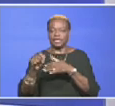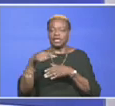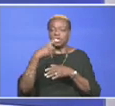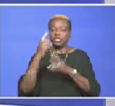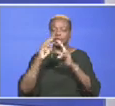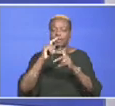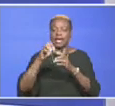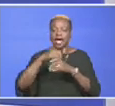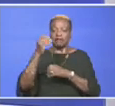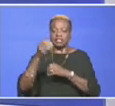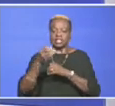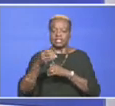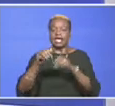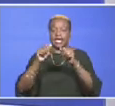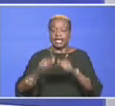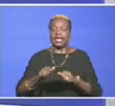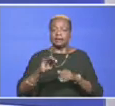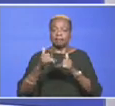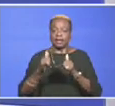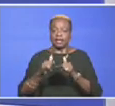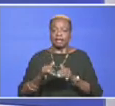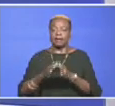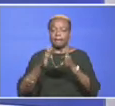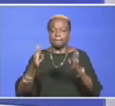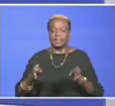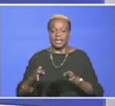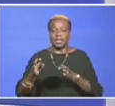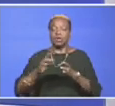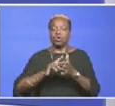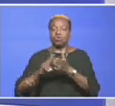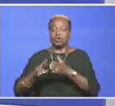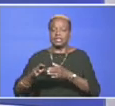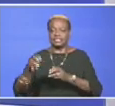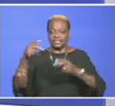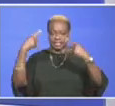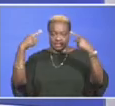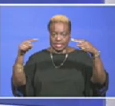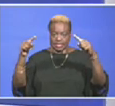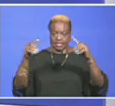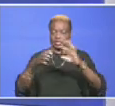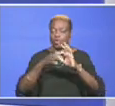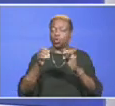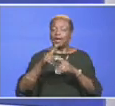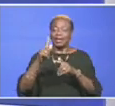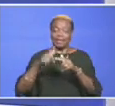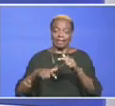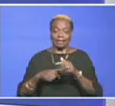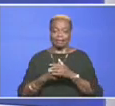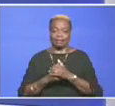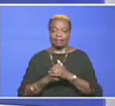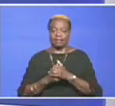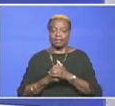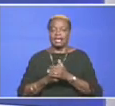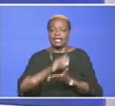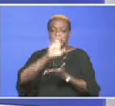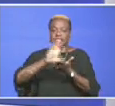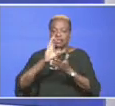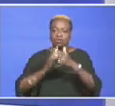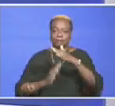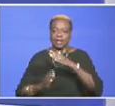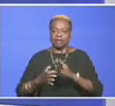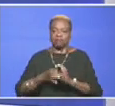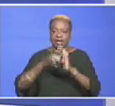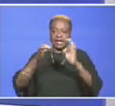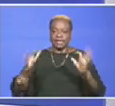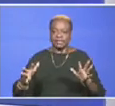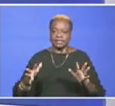internet sources could play a huge role in the success or possible lack thereof of the digital format. The central bank would have released its